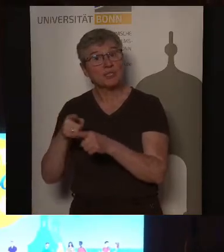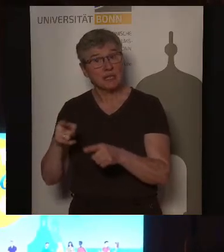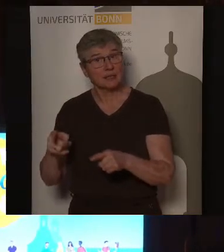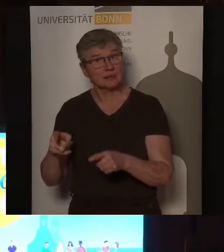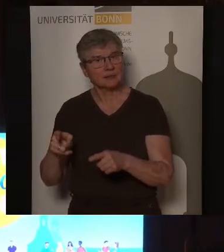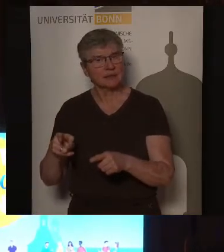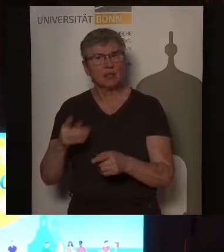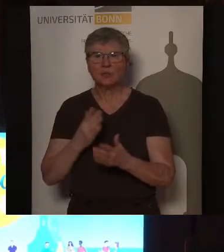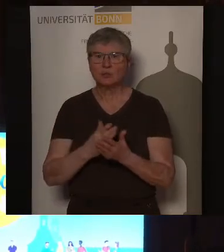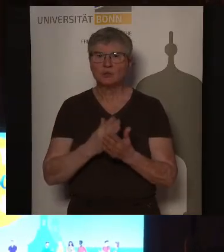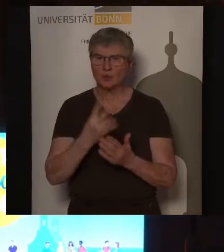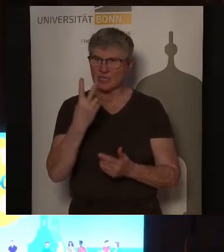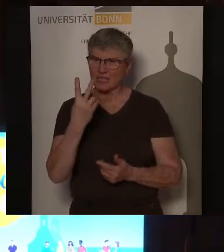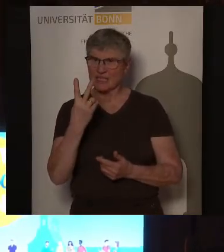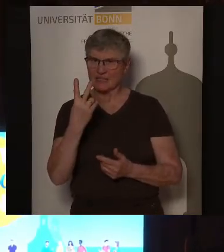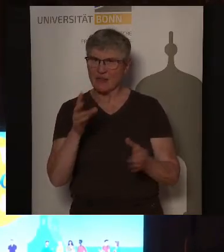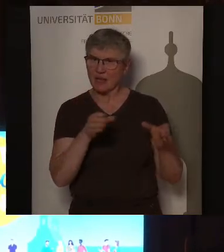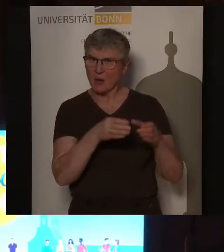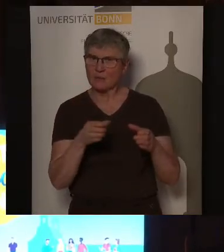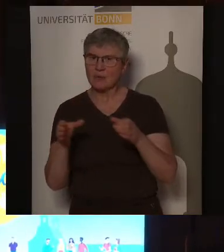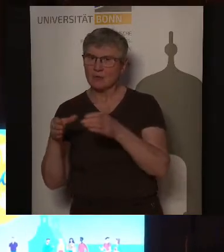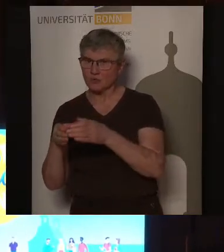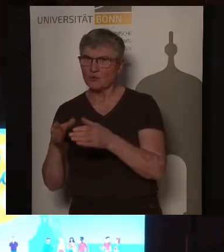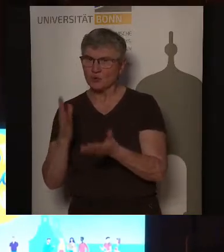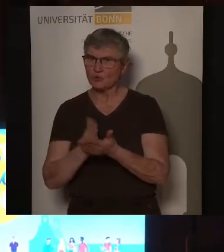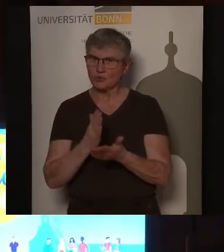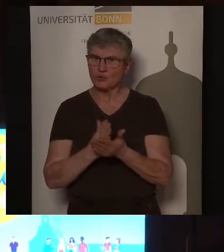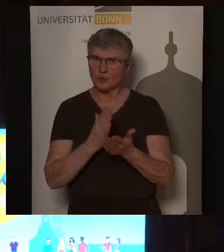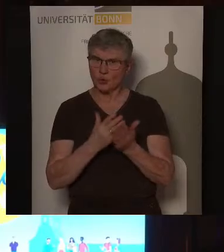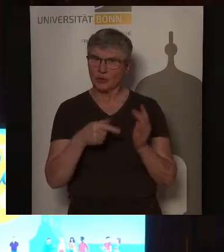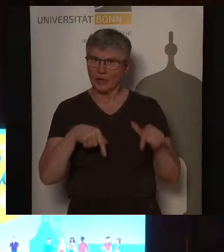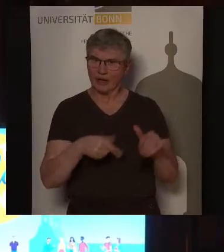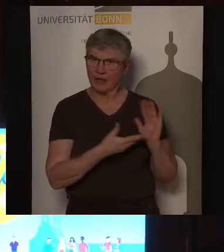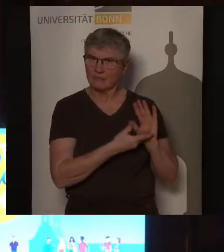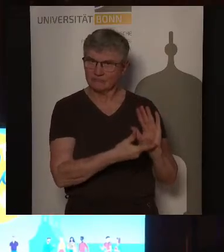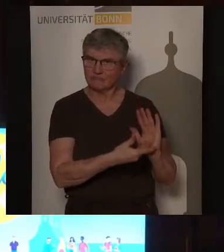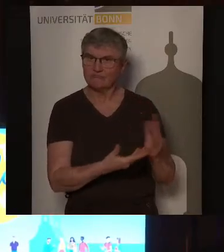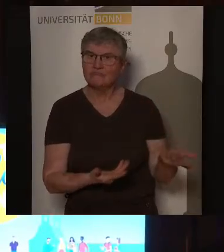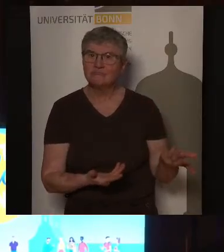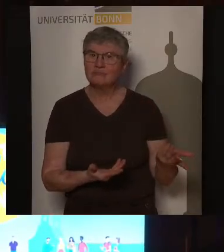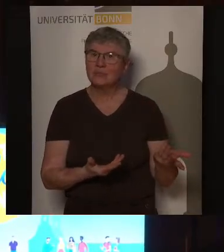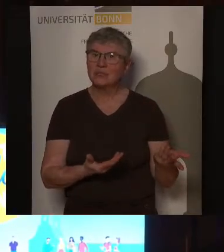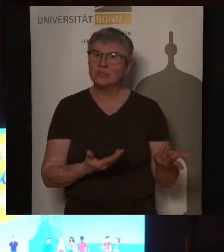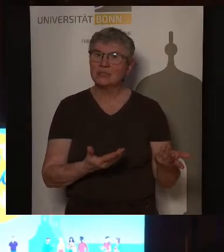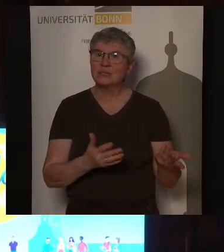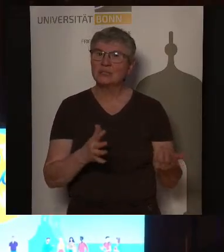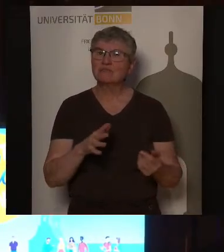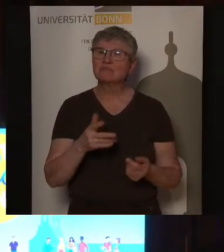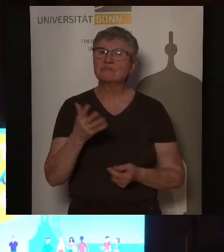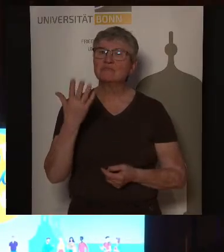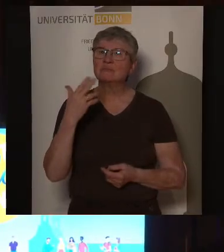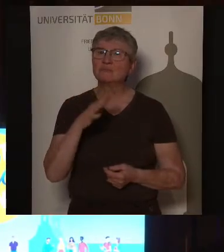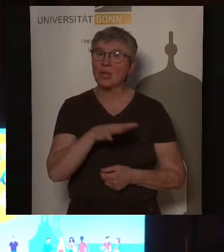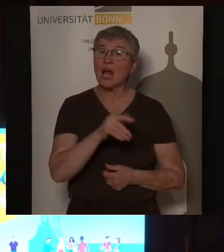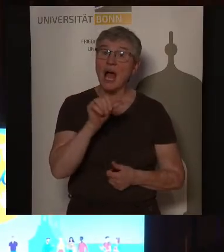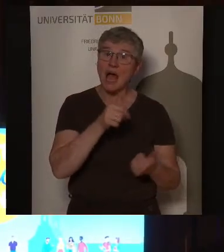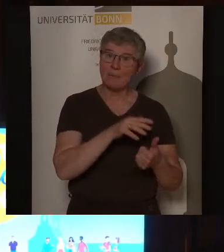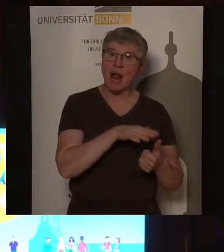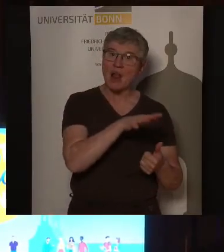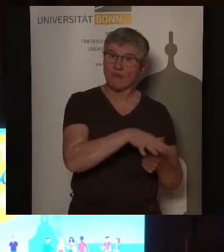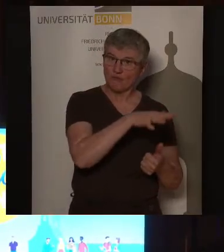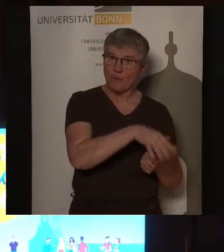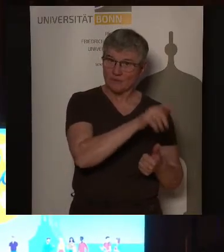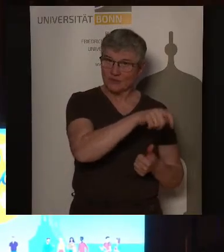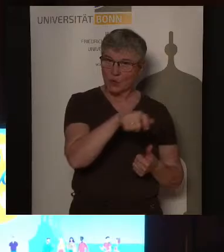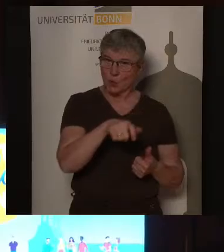Reis, you're part of the music forum at the university. We could see them